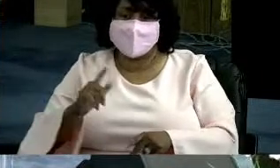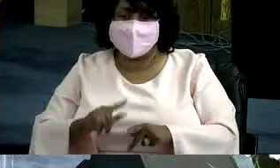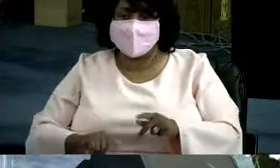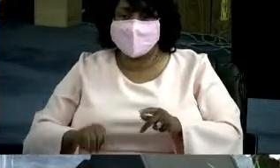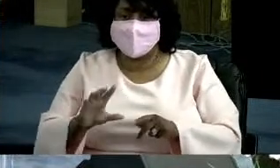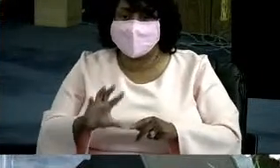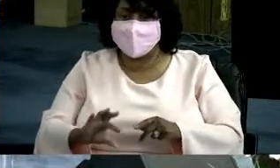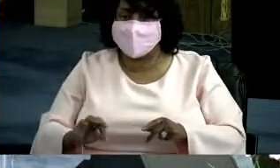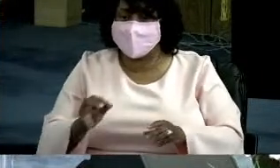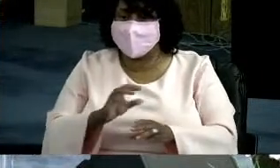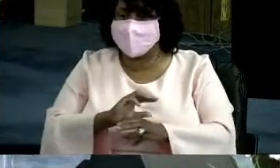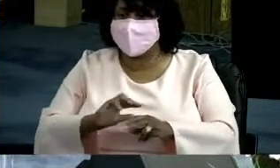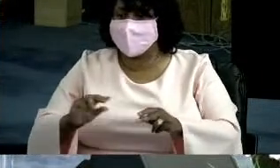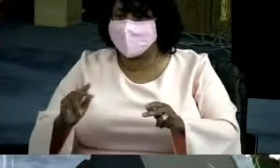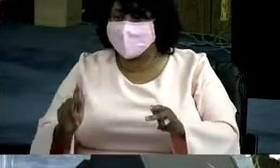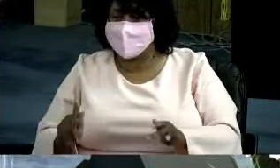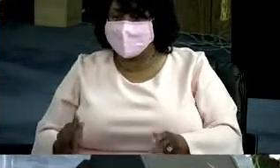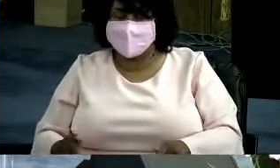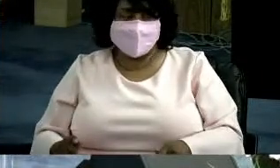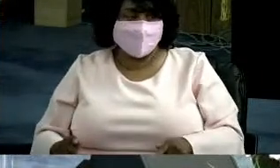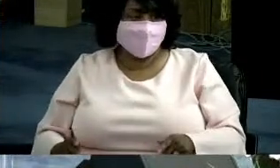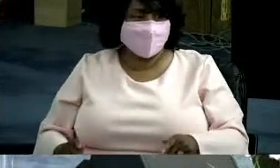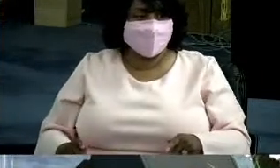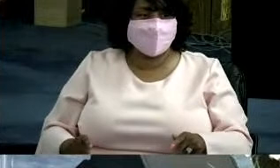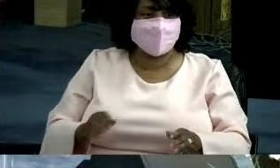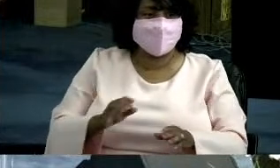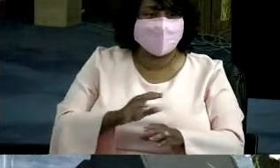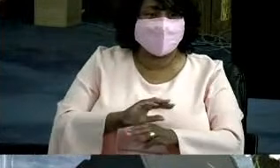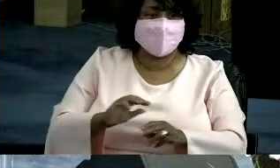still couldn't find nobody.